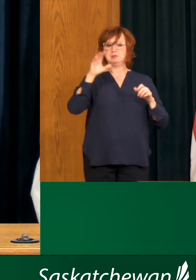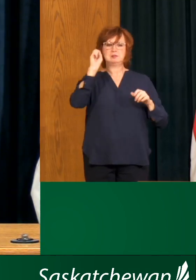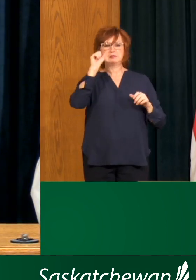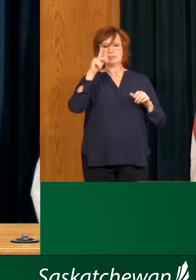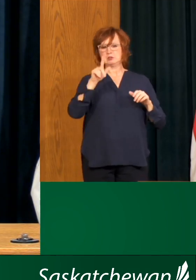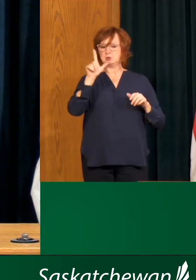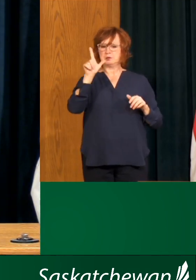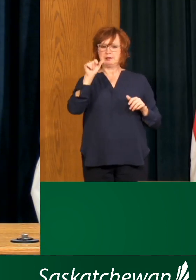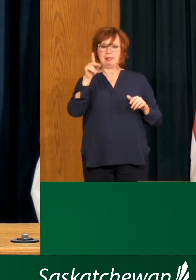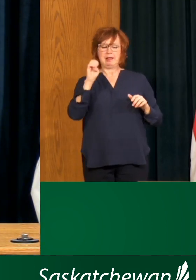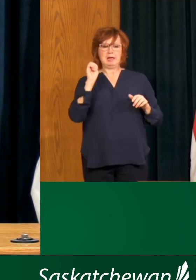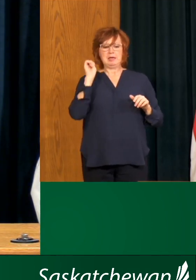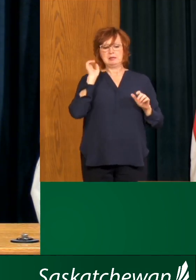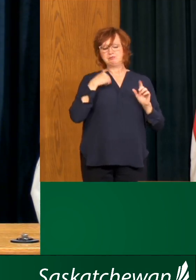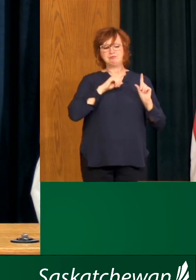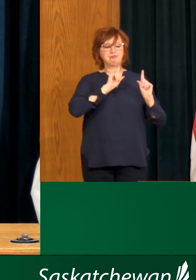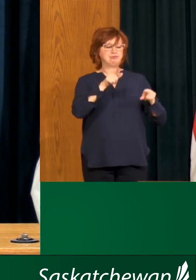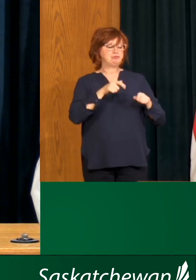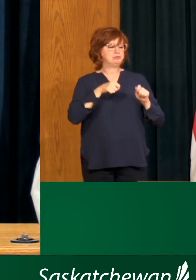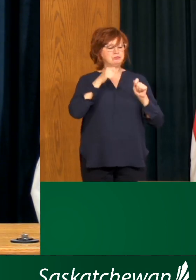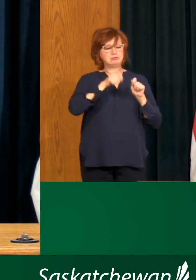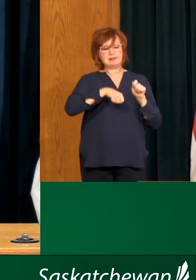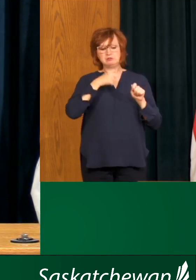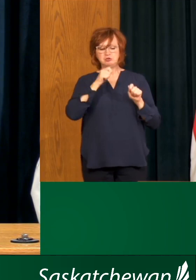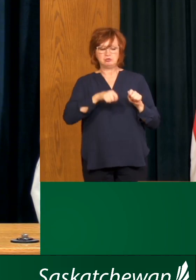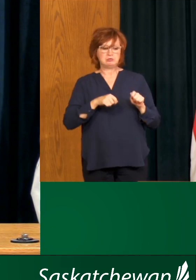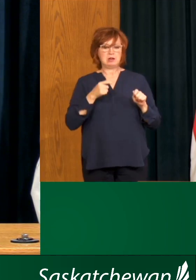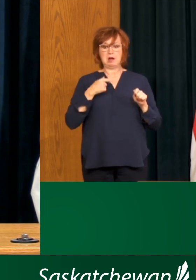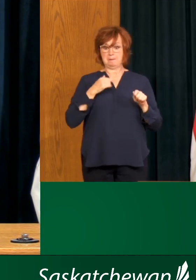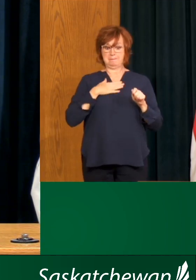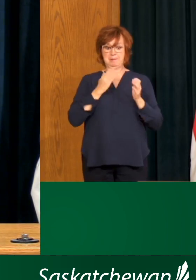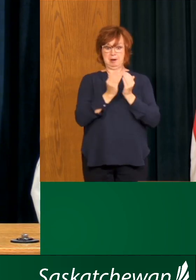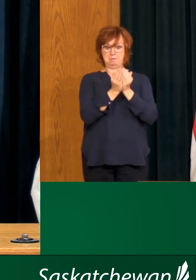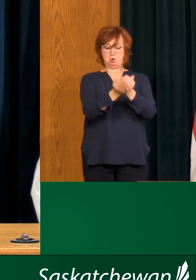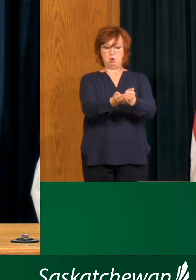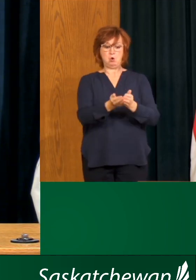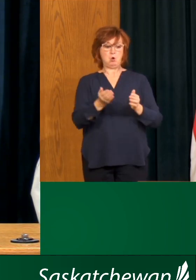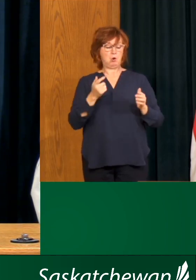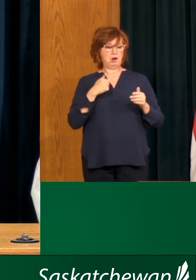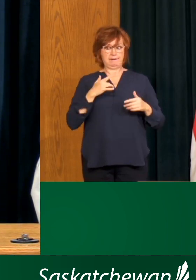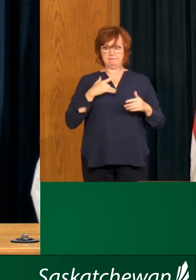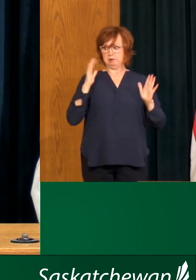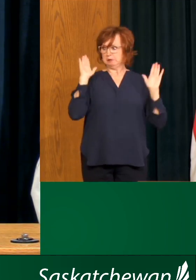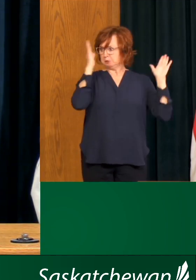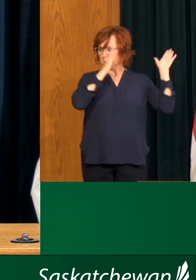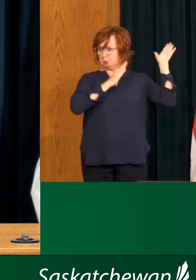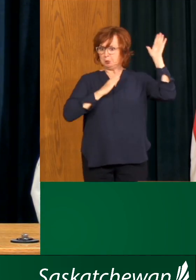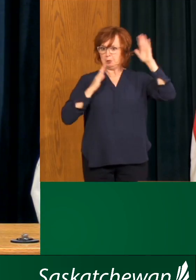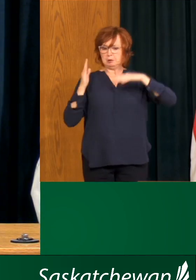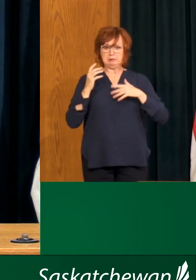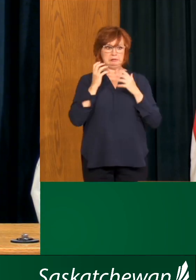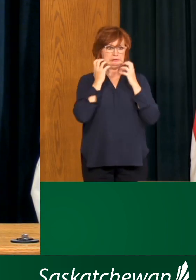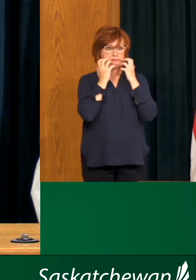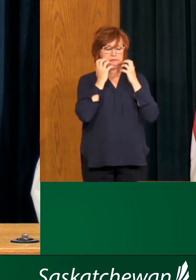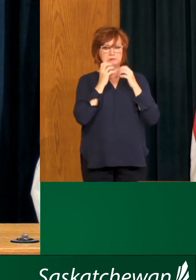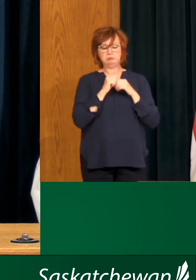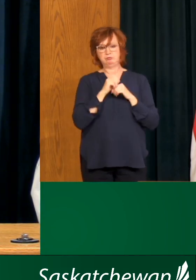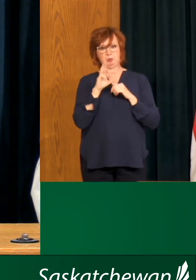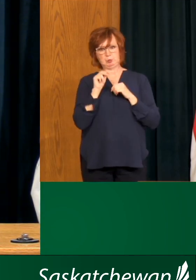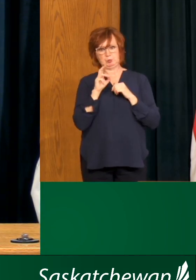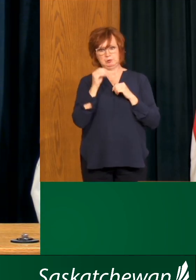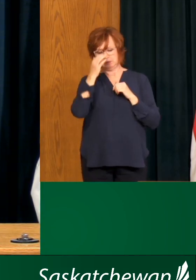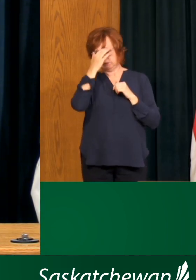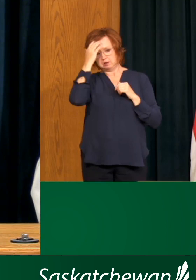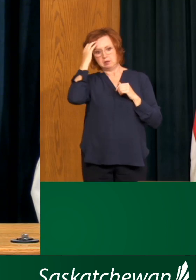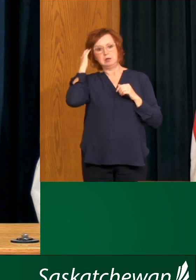never scared or worried out on my boat, but I still wear a life jacket, just in case.